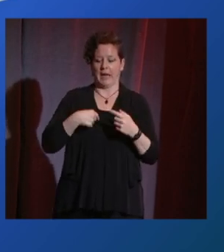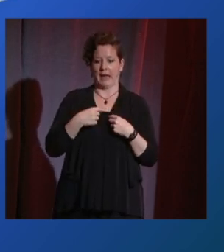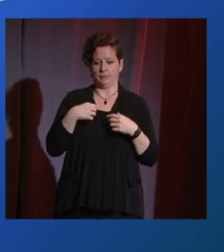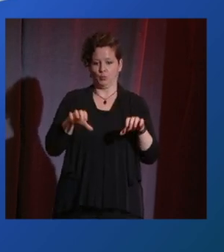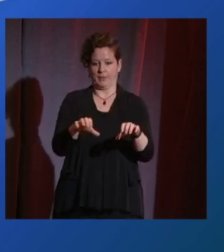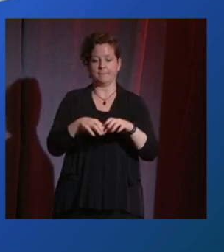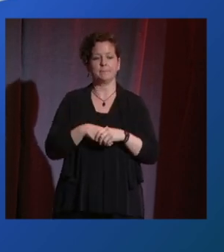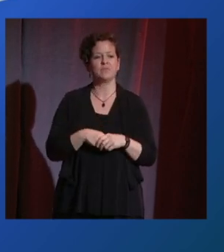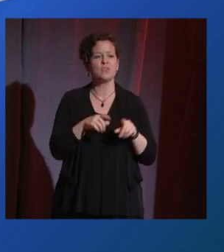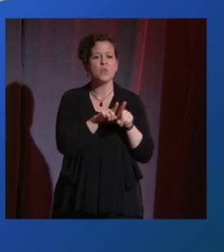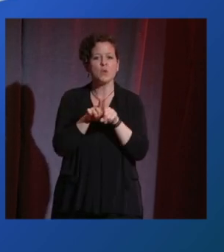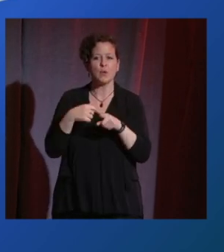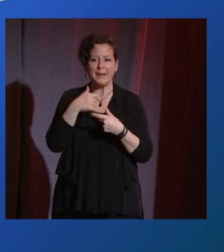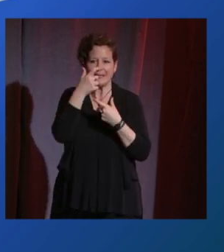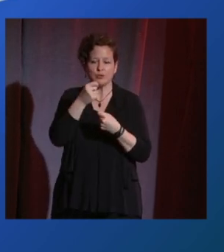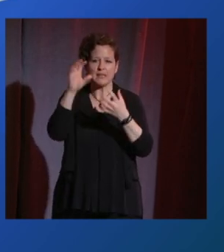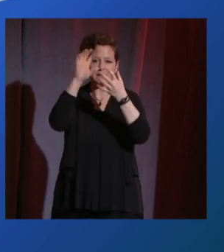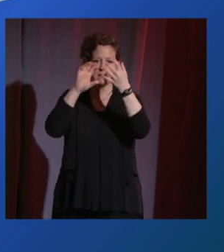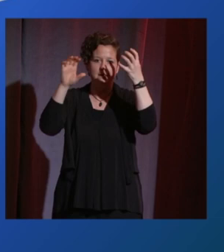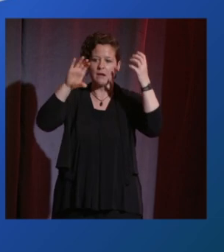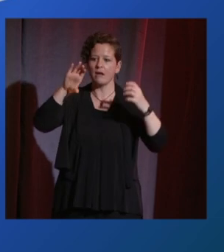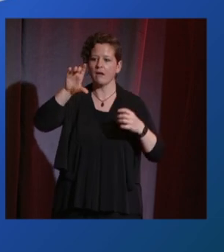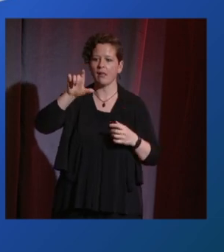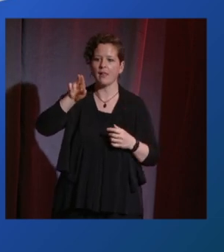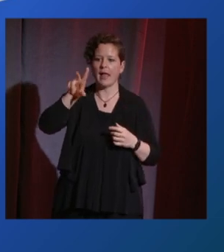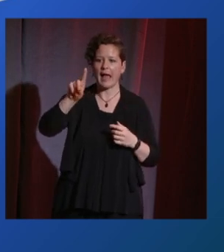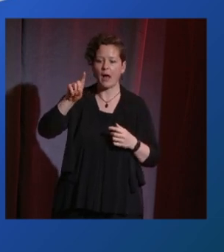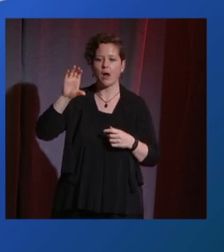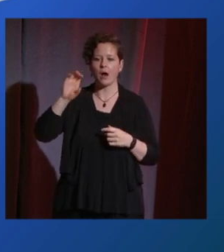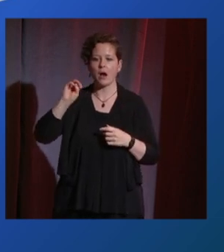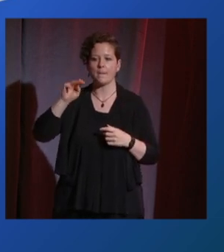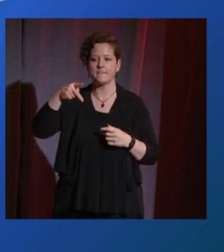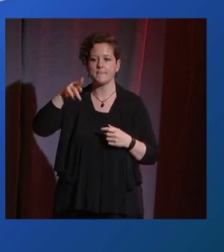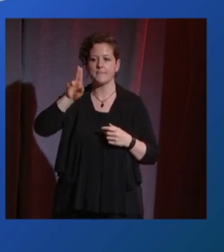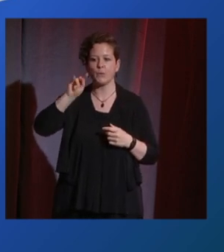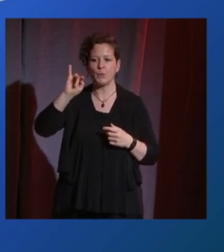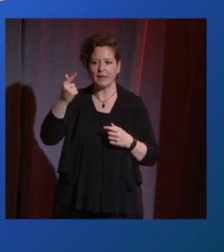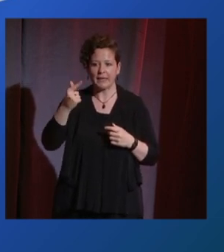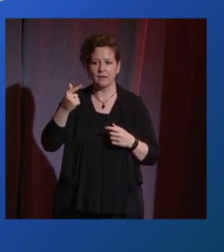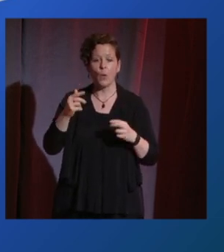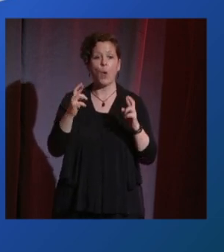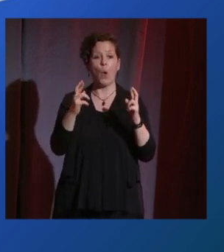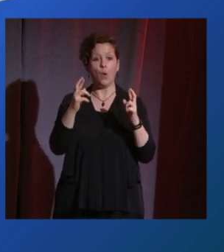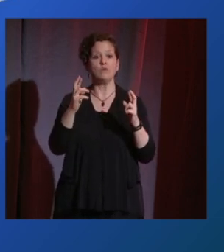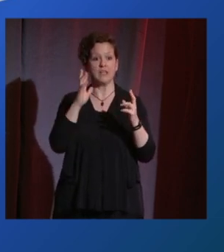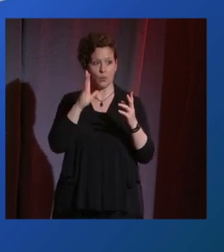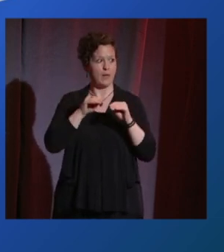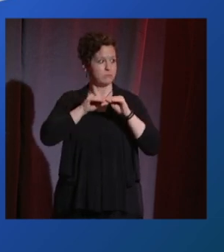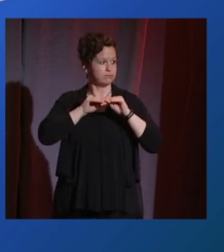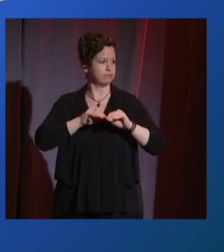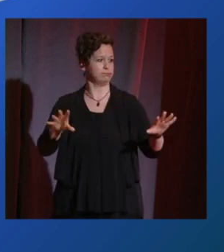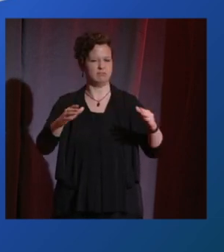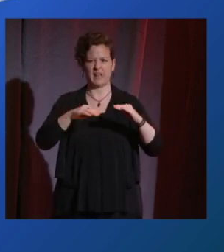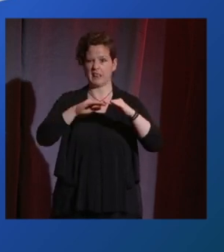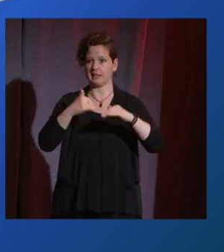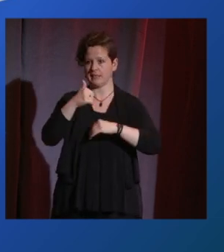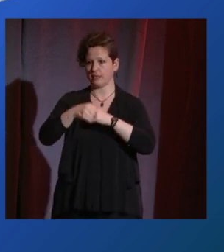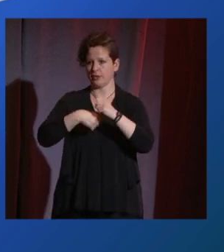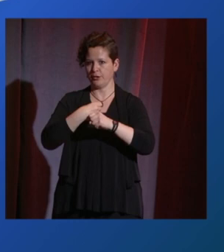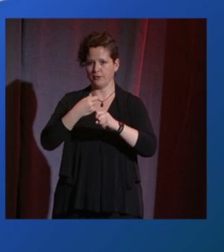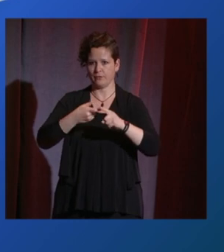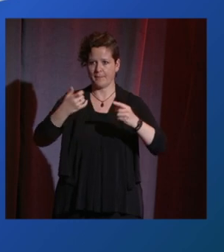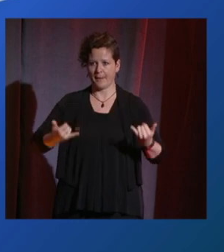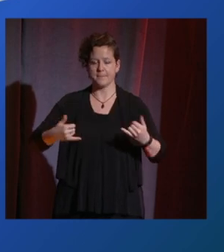I'm also interested in cloud computing that will be here hopefully less than 10 years from now and I